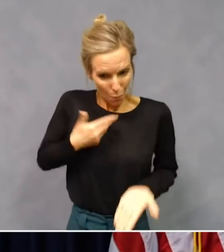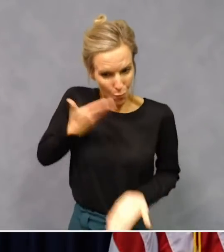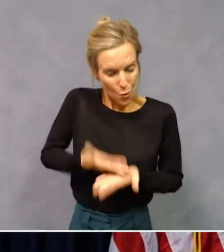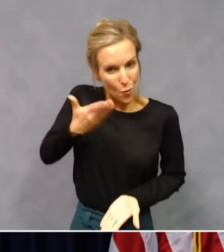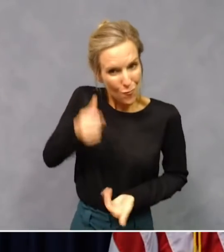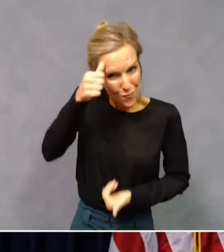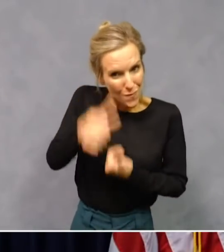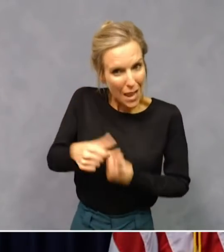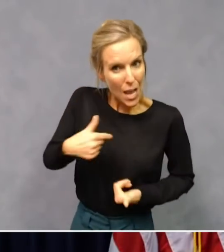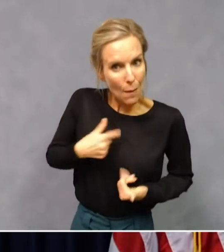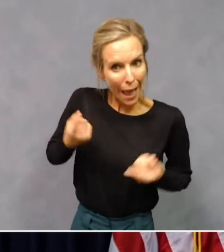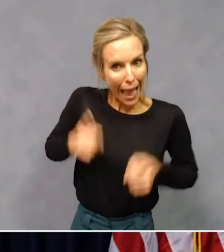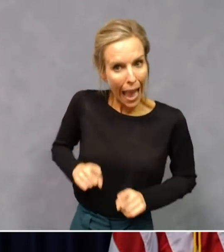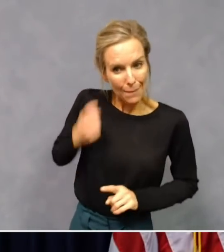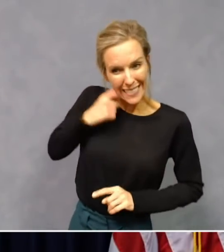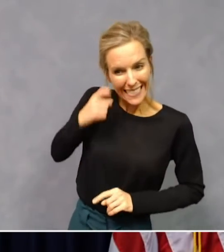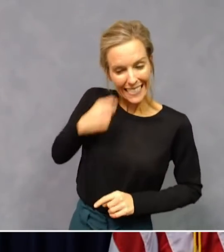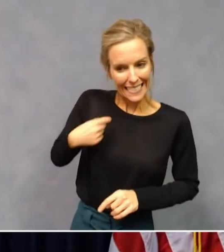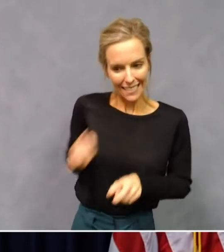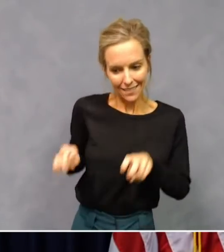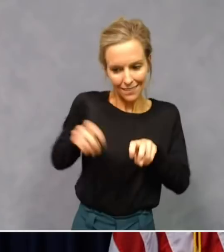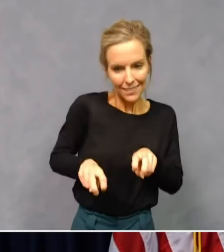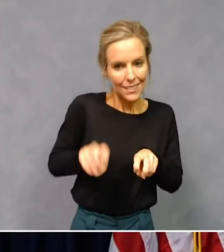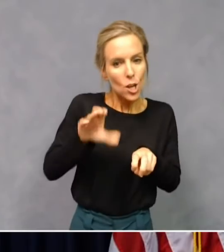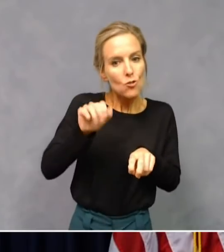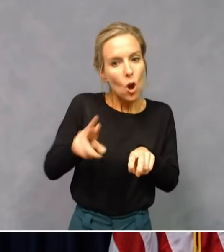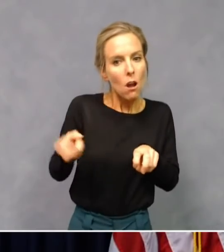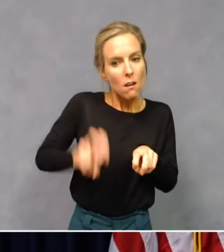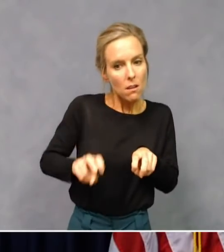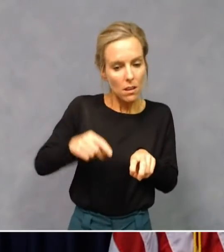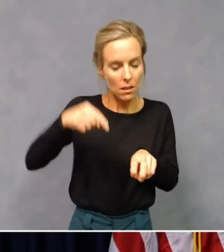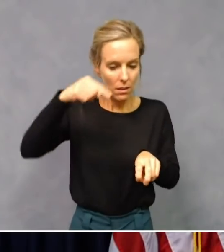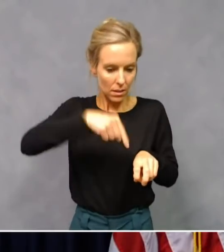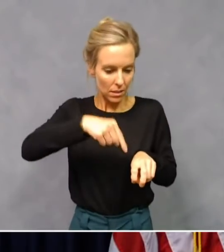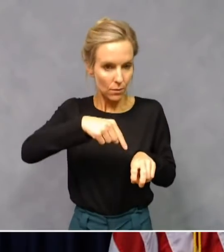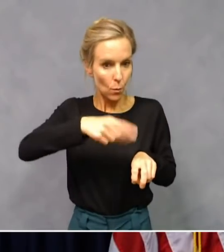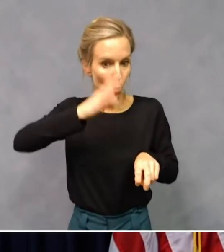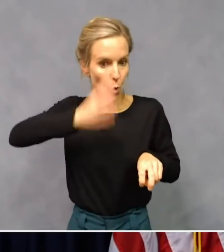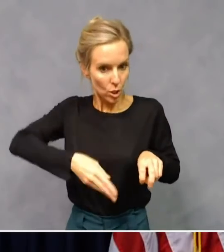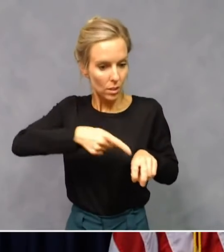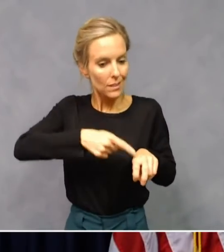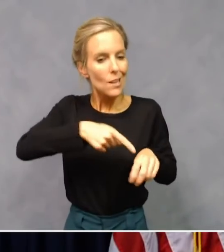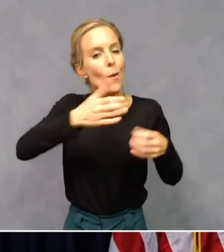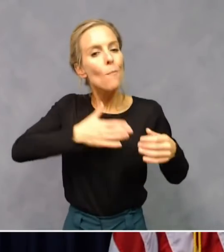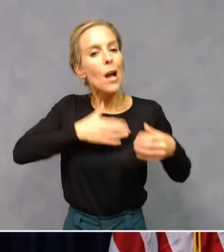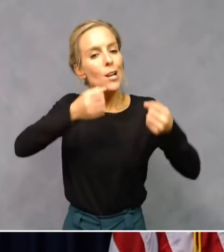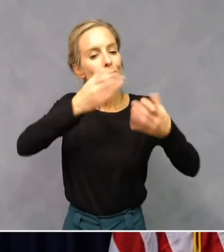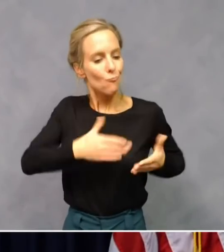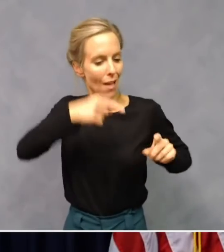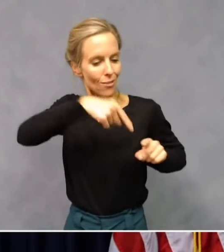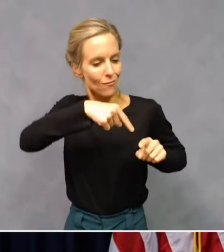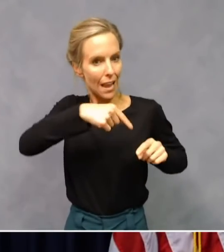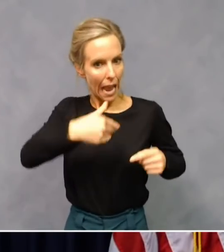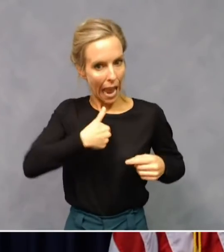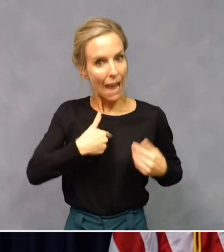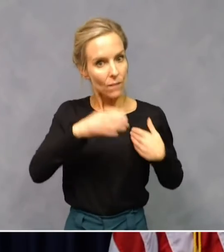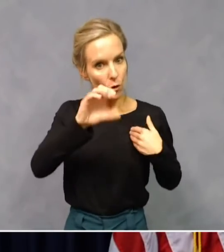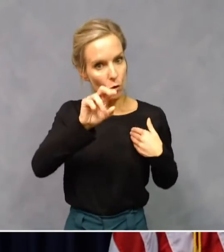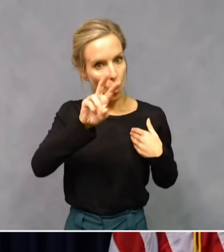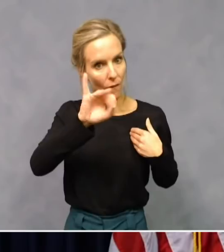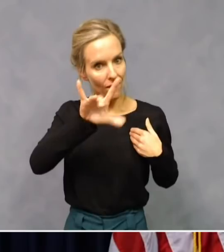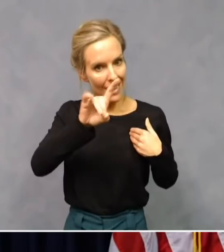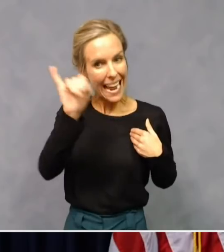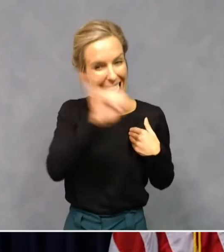ridden in a car and the passenger side seat next to somebody driving that was positive and infectious at the